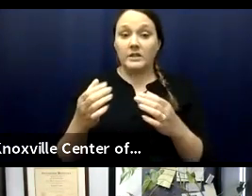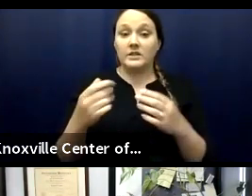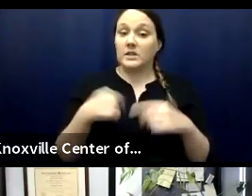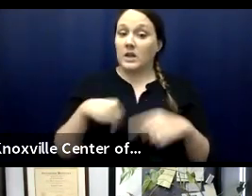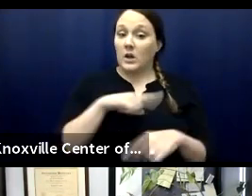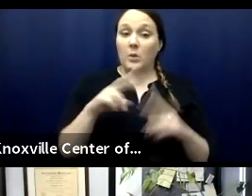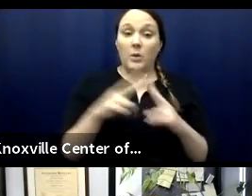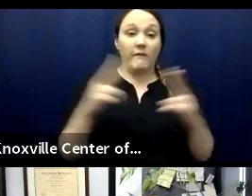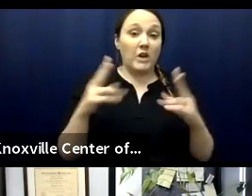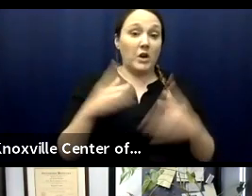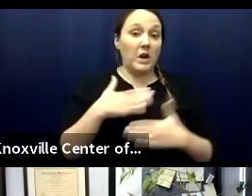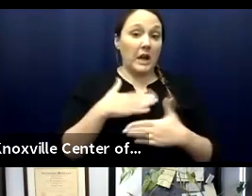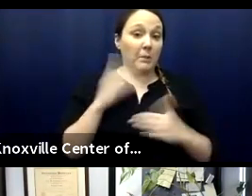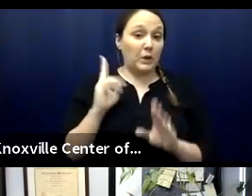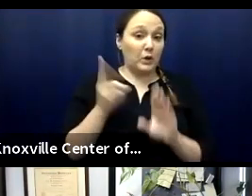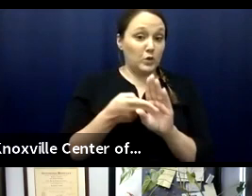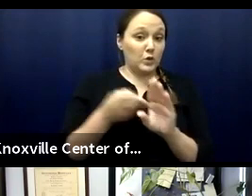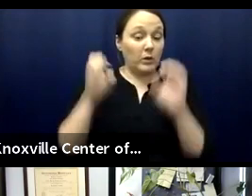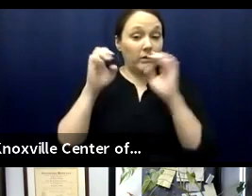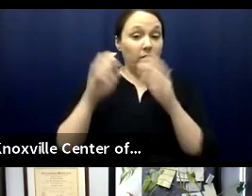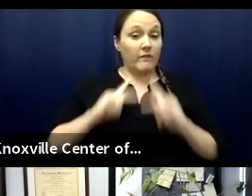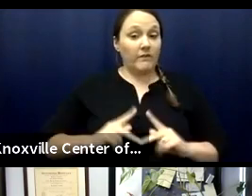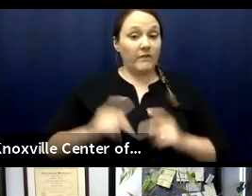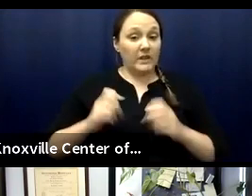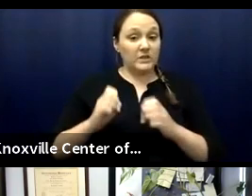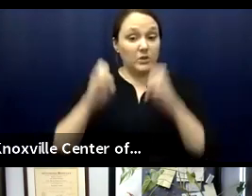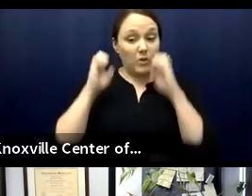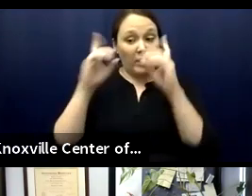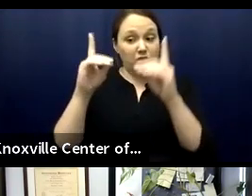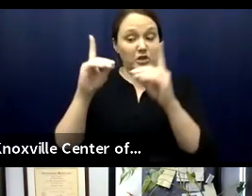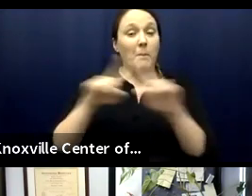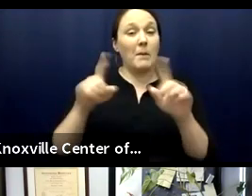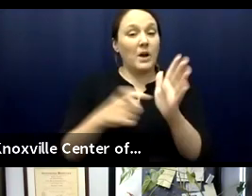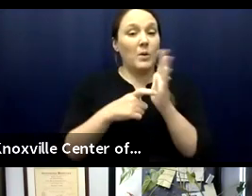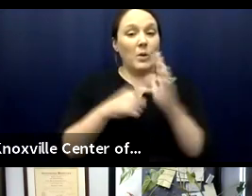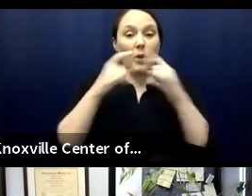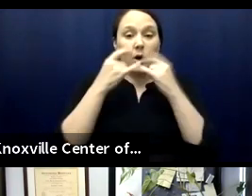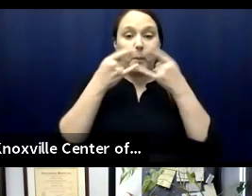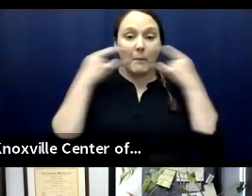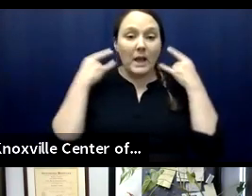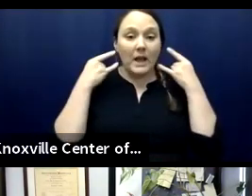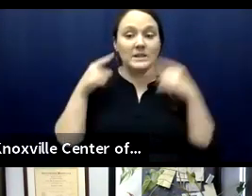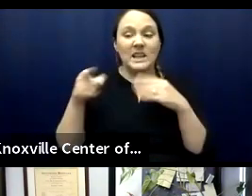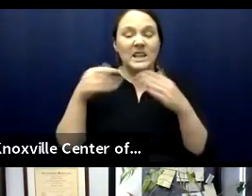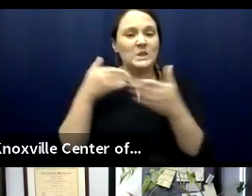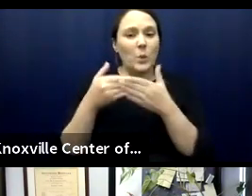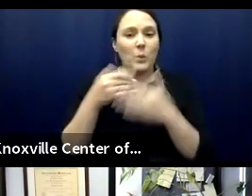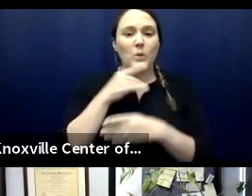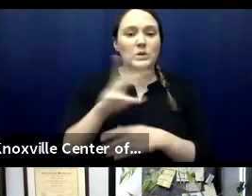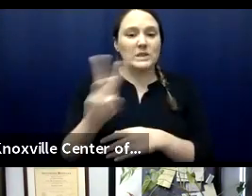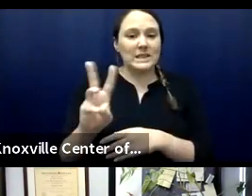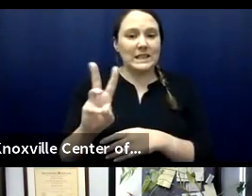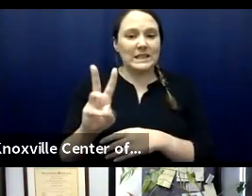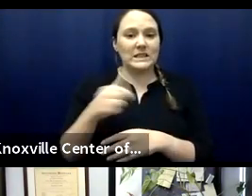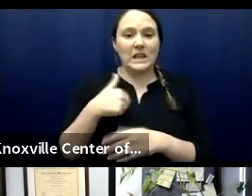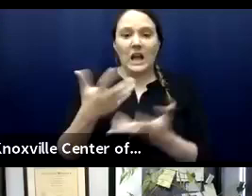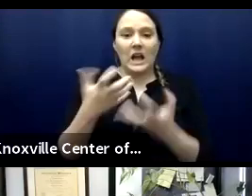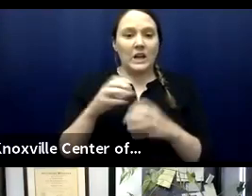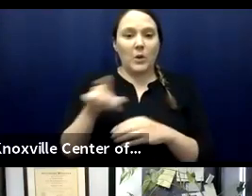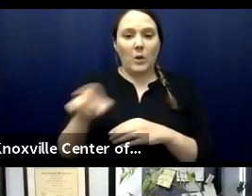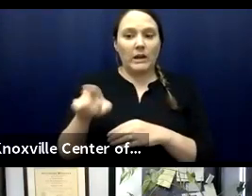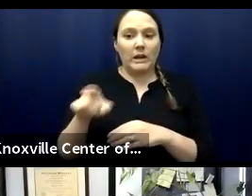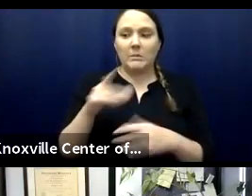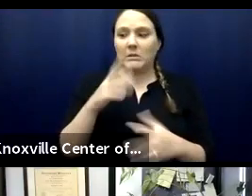to join, but they require masks for kids, and he is almost 6 years old, and I don't want him to